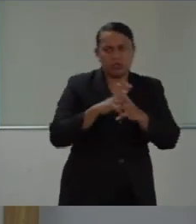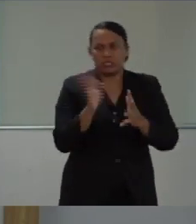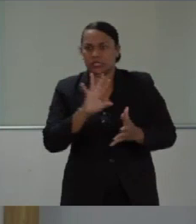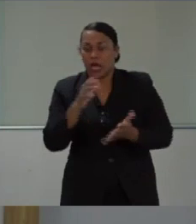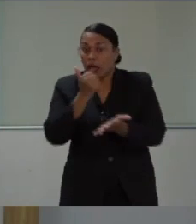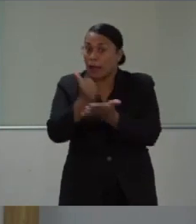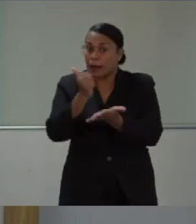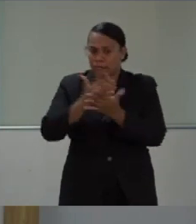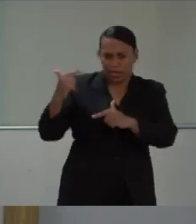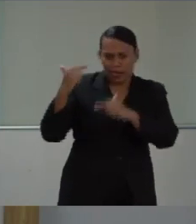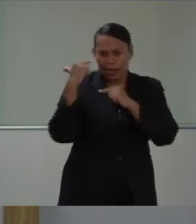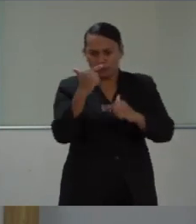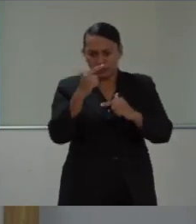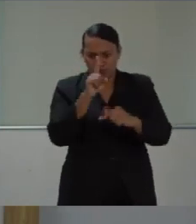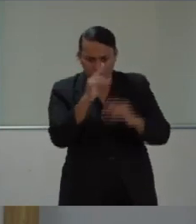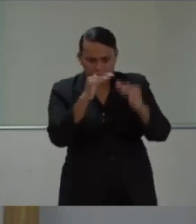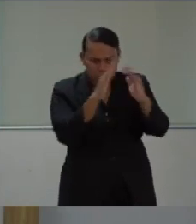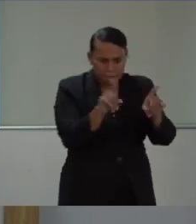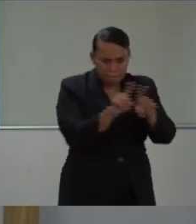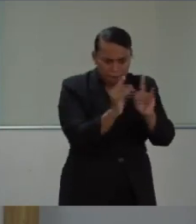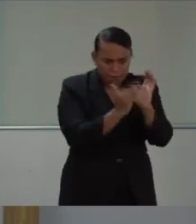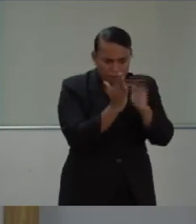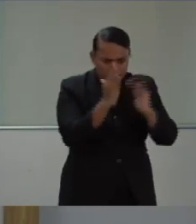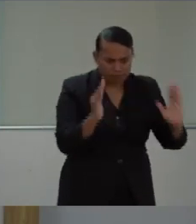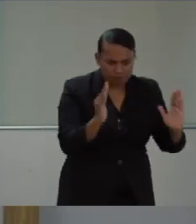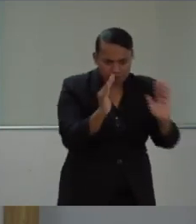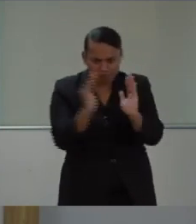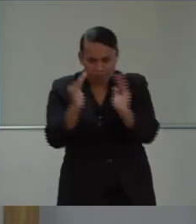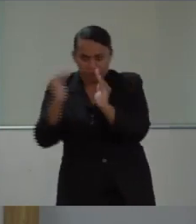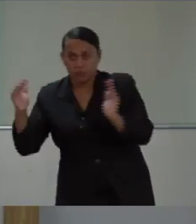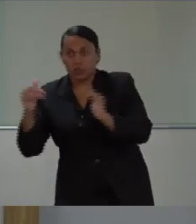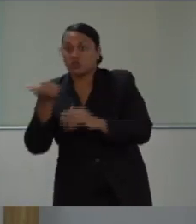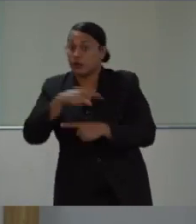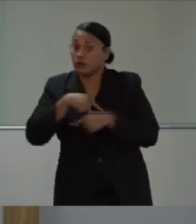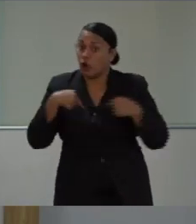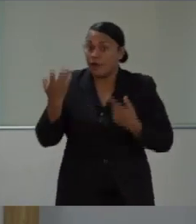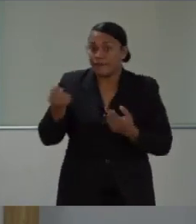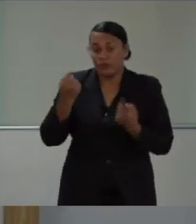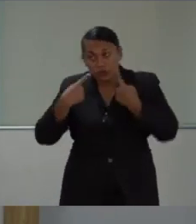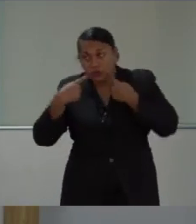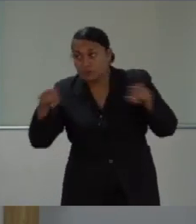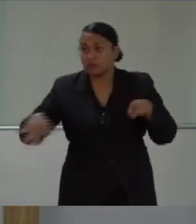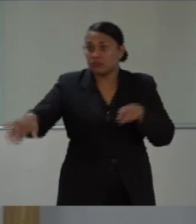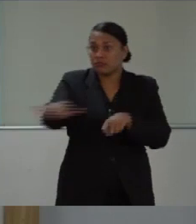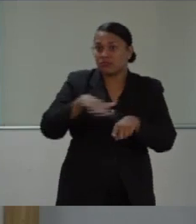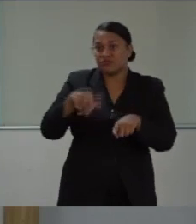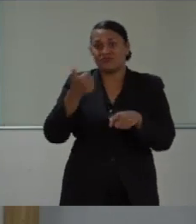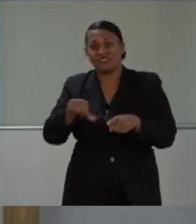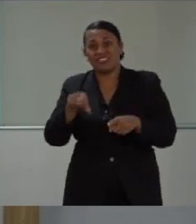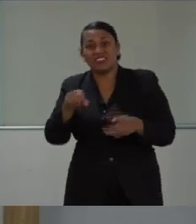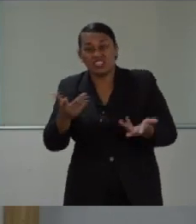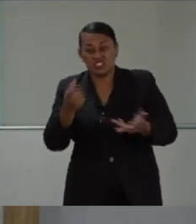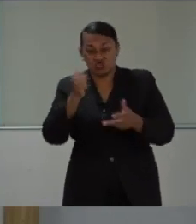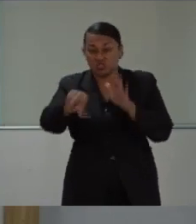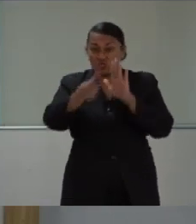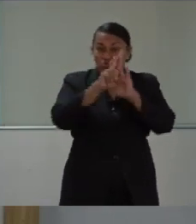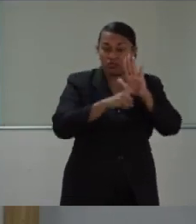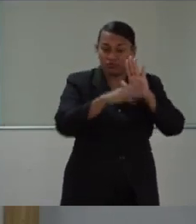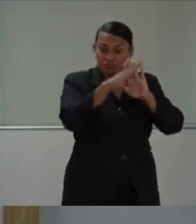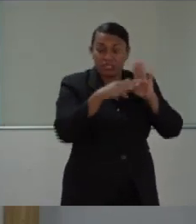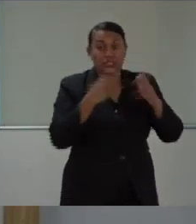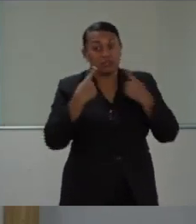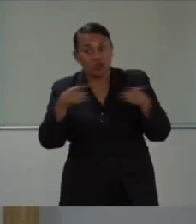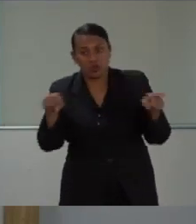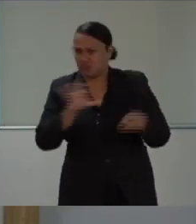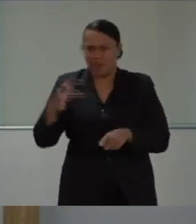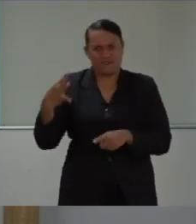storm, I want to again stress that the directives given by authorities are not voluntary. They are not suggestions.